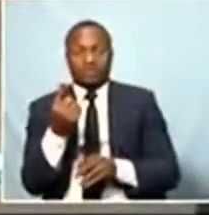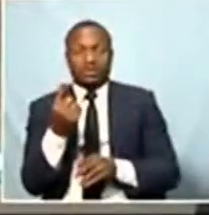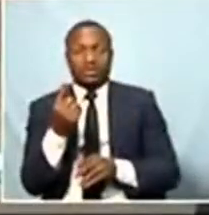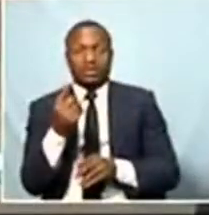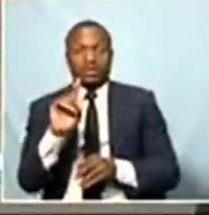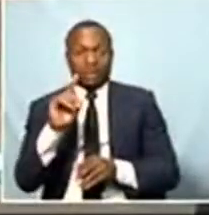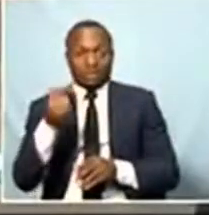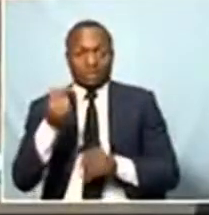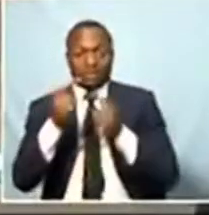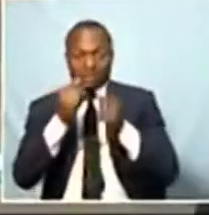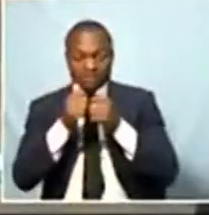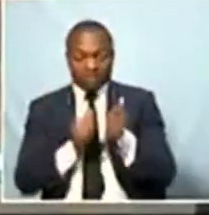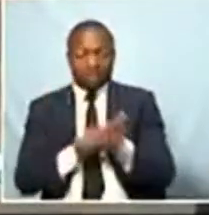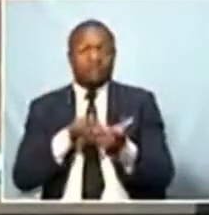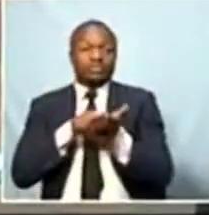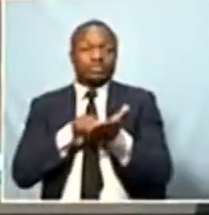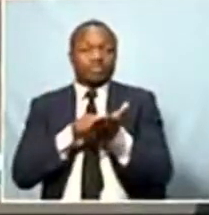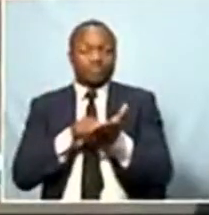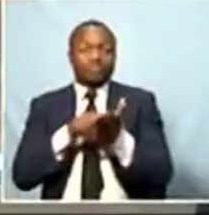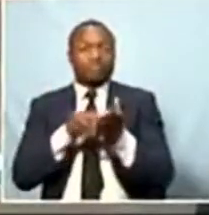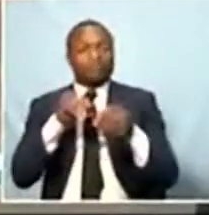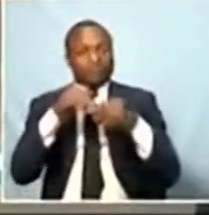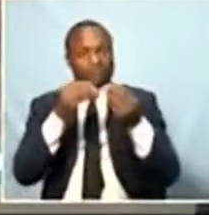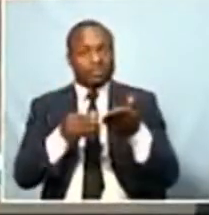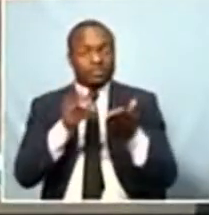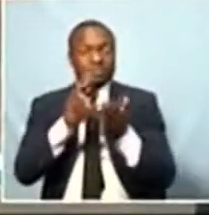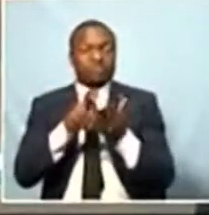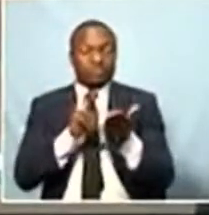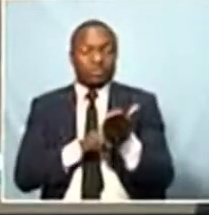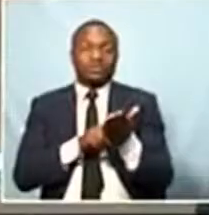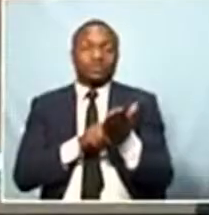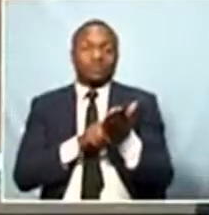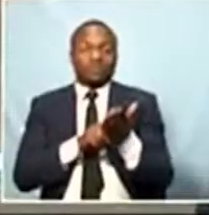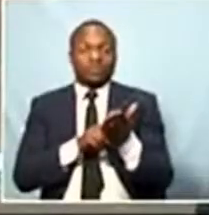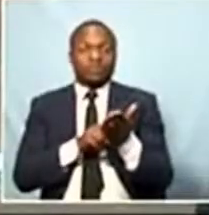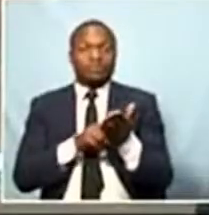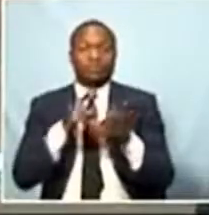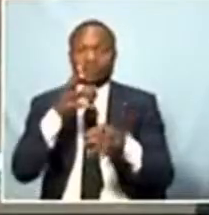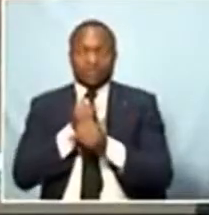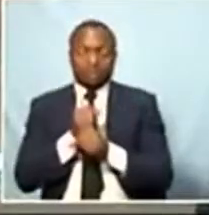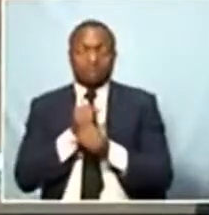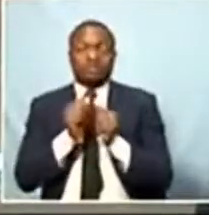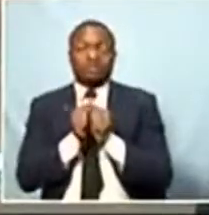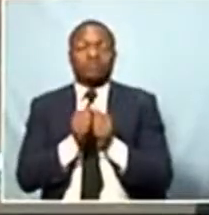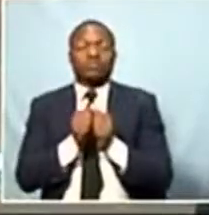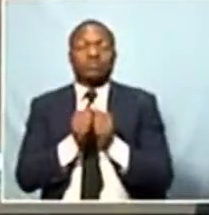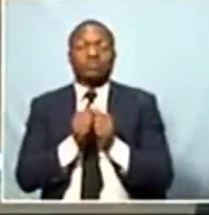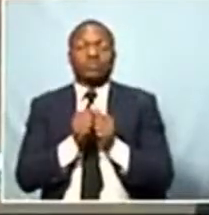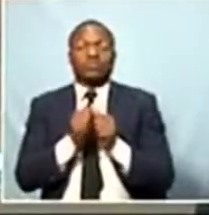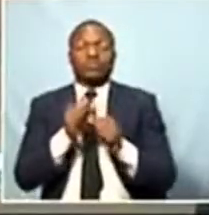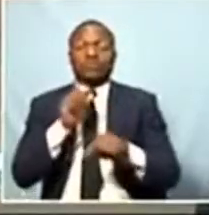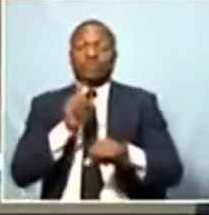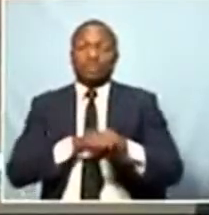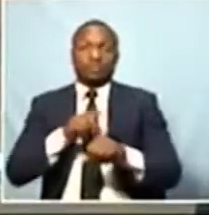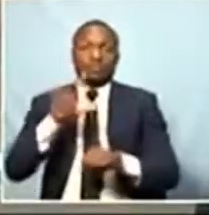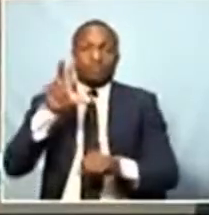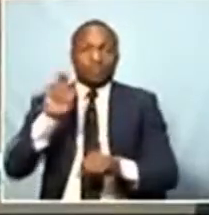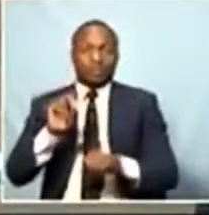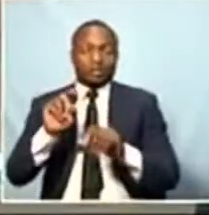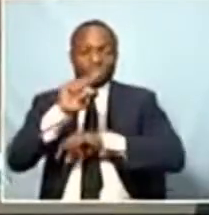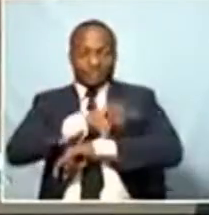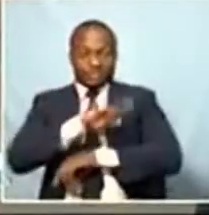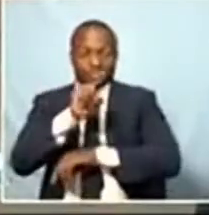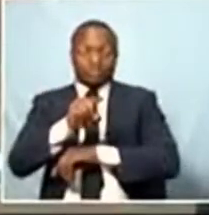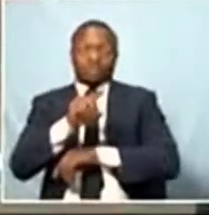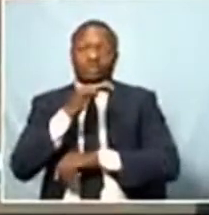where a recommendation is made and within 30 days a report has not been received by the commission. That creates an offense on the body